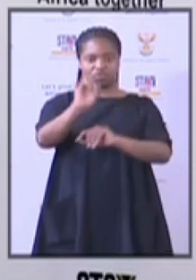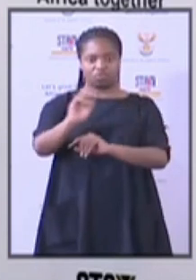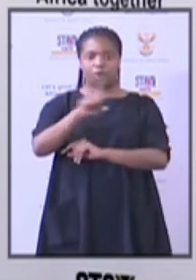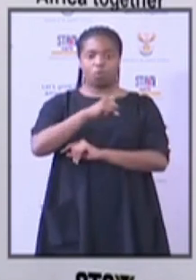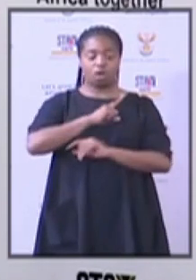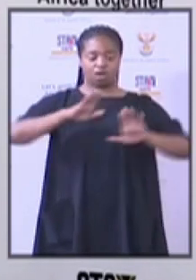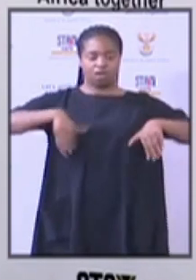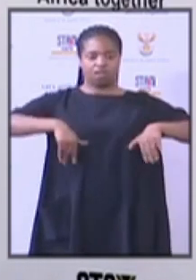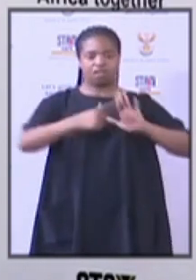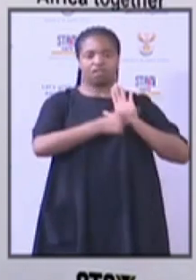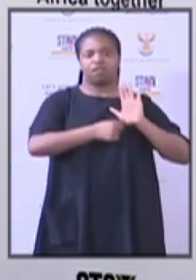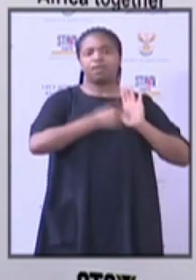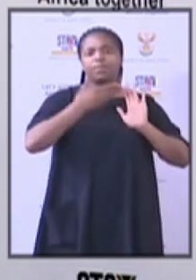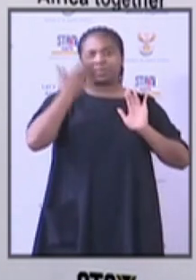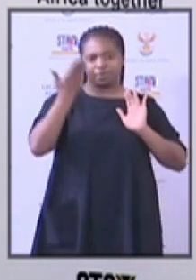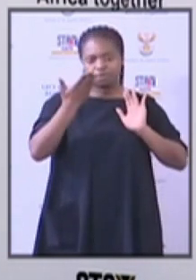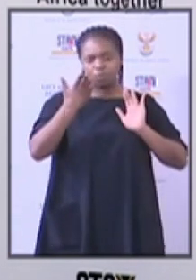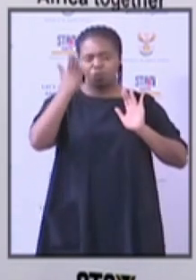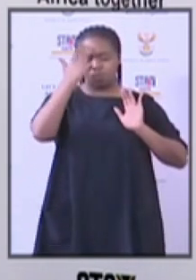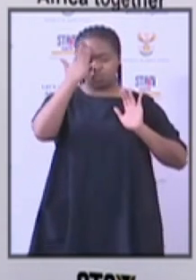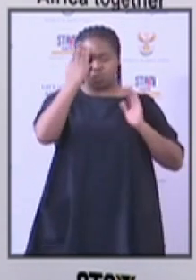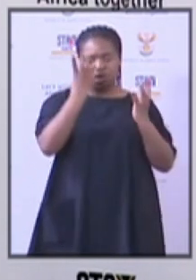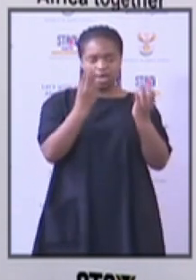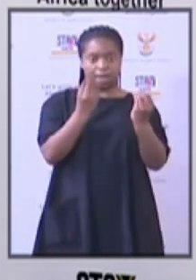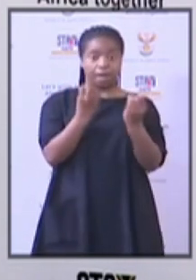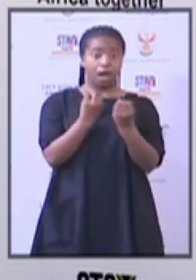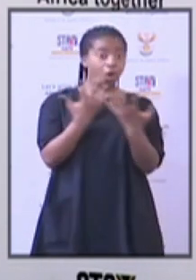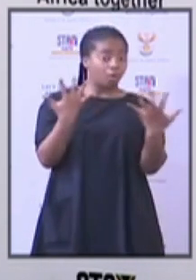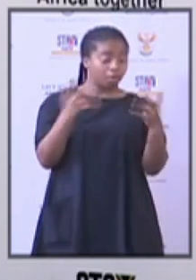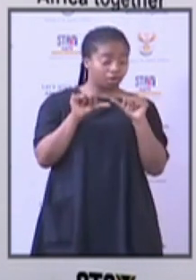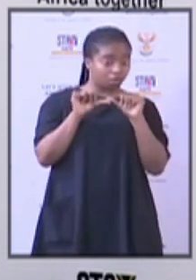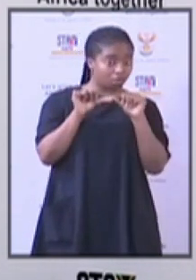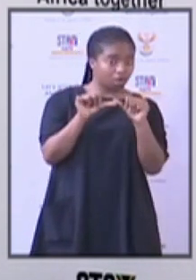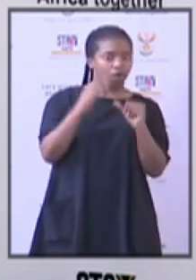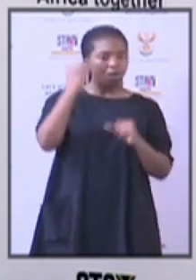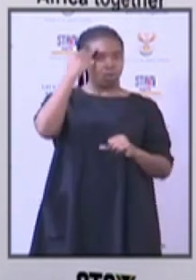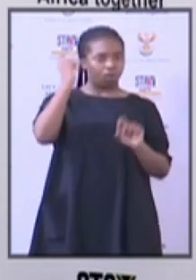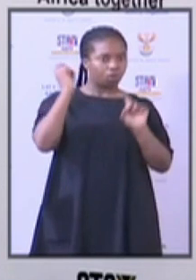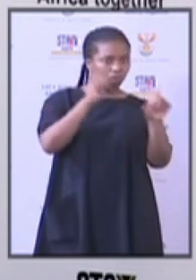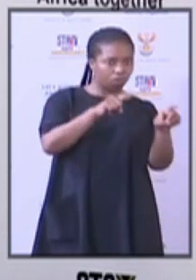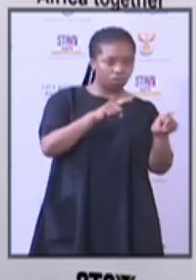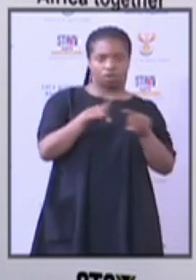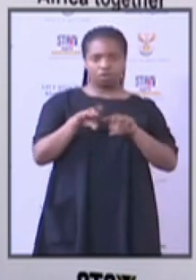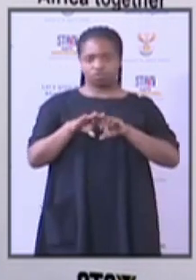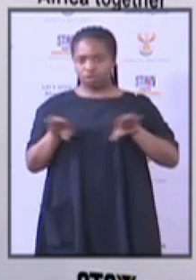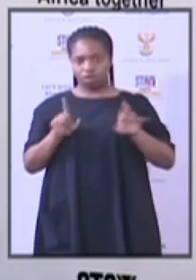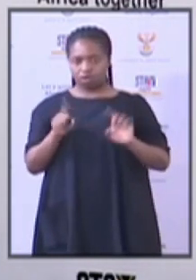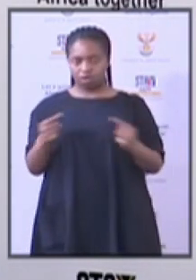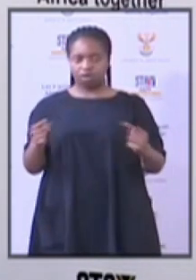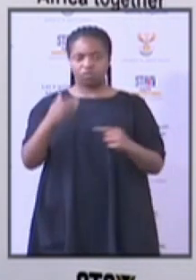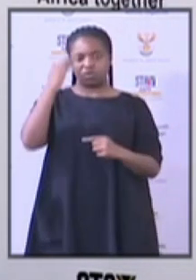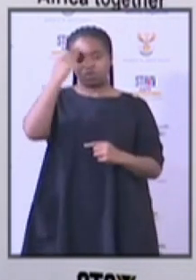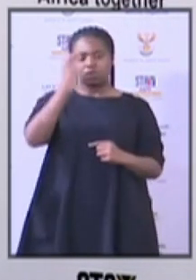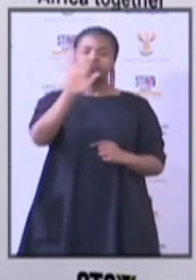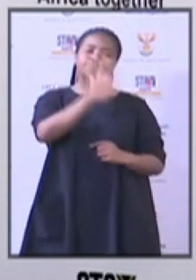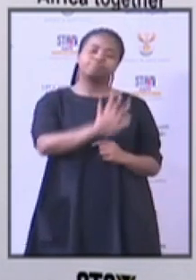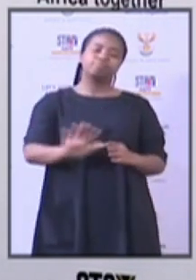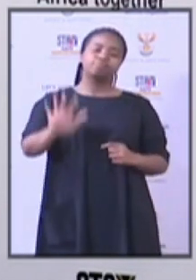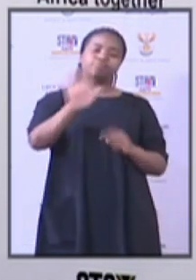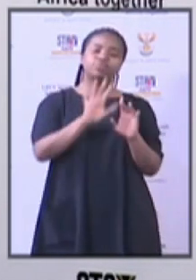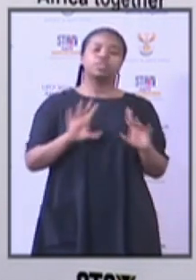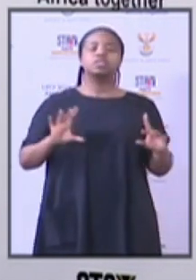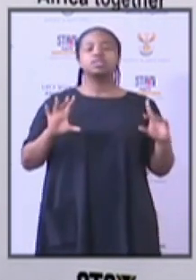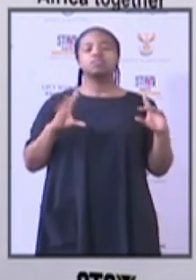yet expired. So we know our numbers, we know who's going to come and we know who is not going to come. On average, the